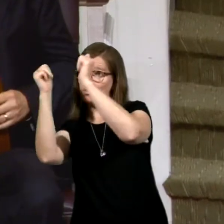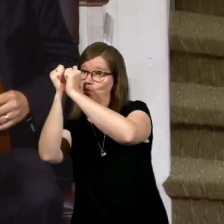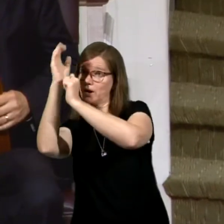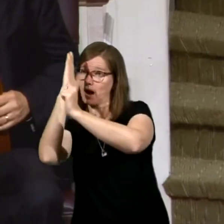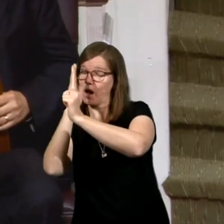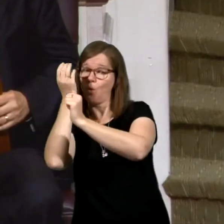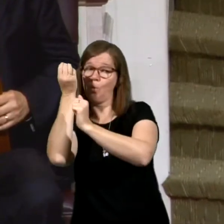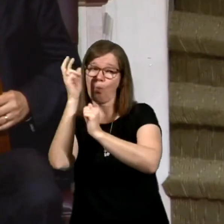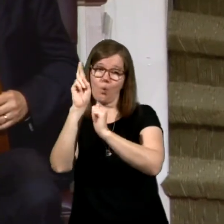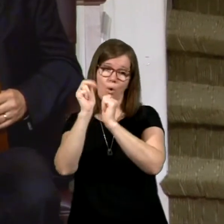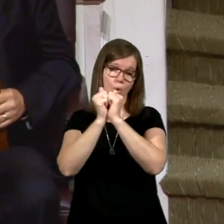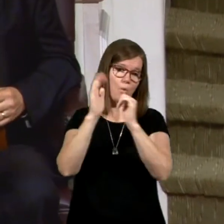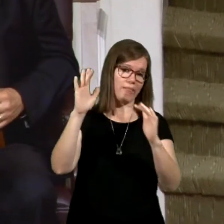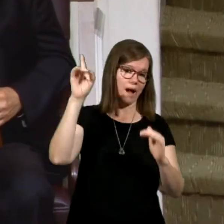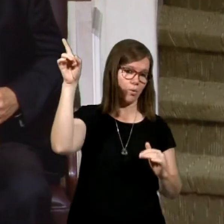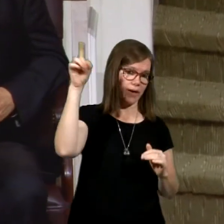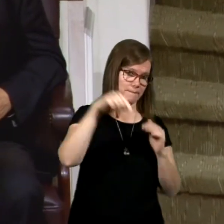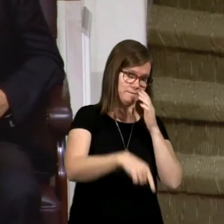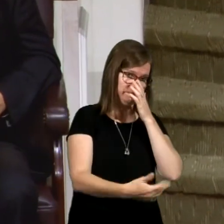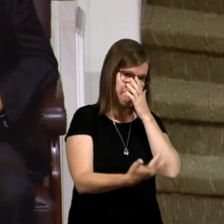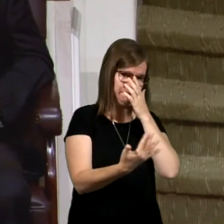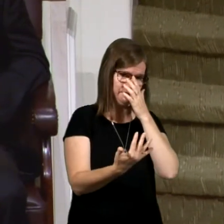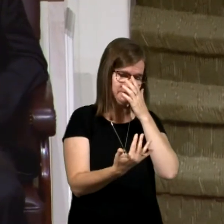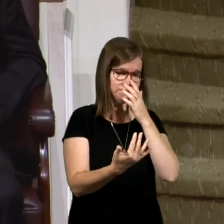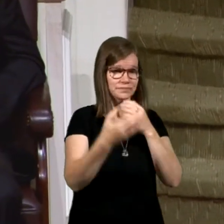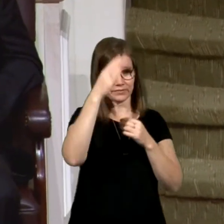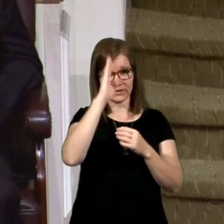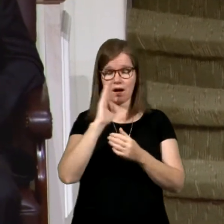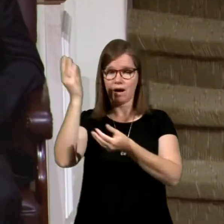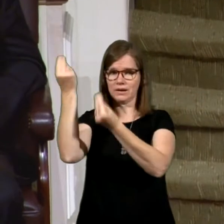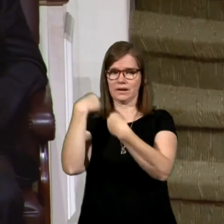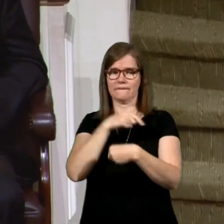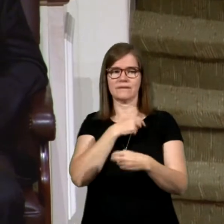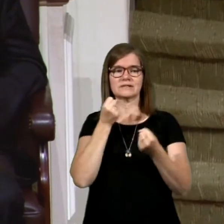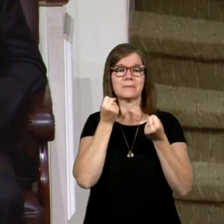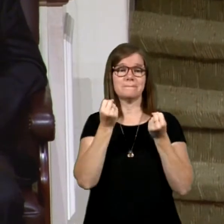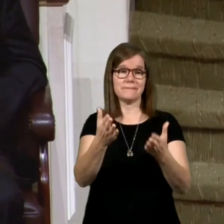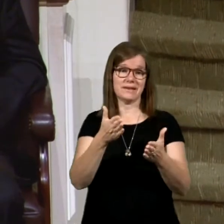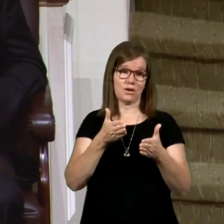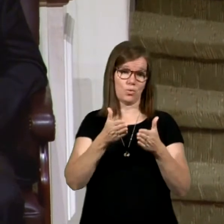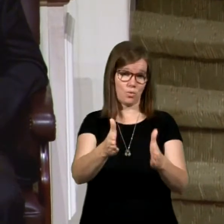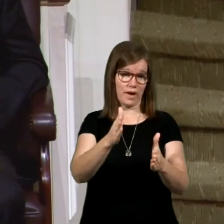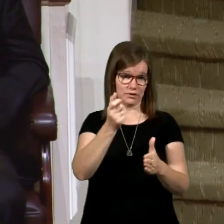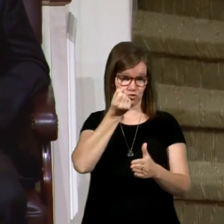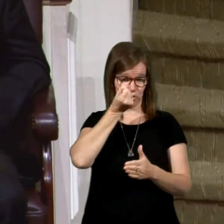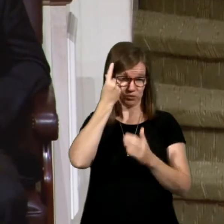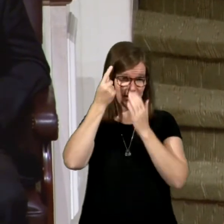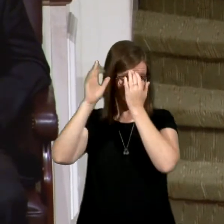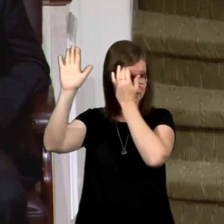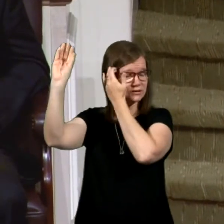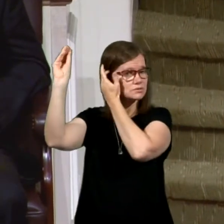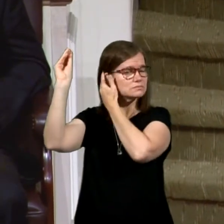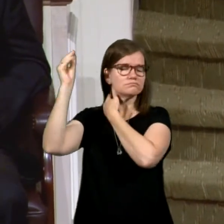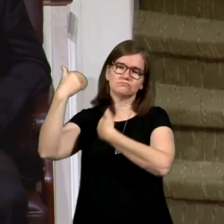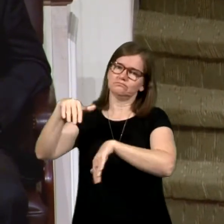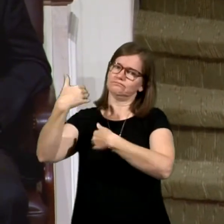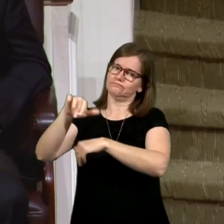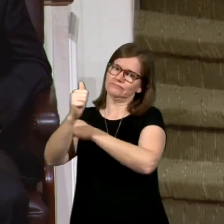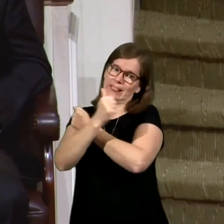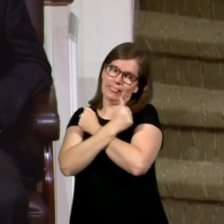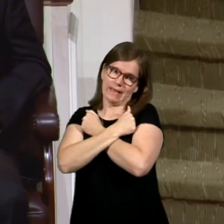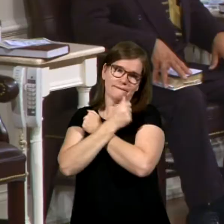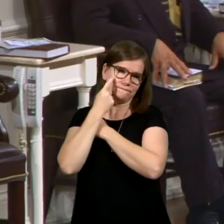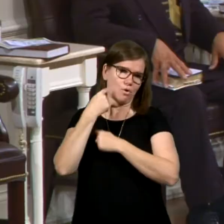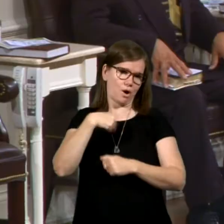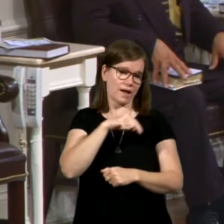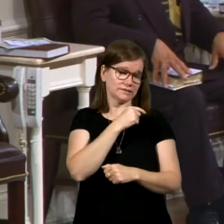God has given us so many ways to understand His great love to us, and